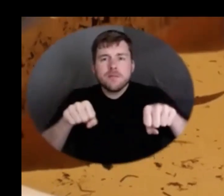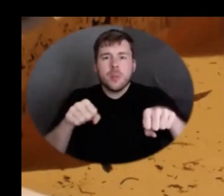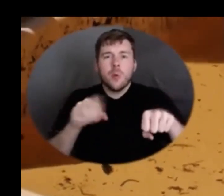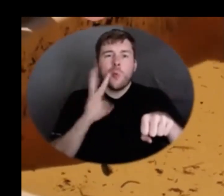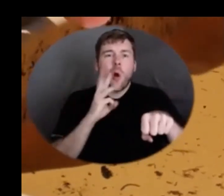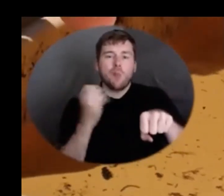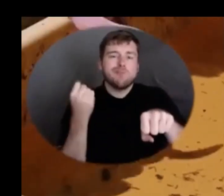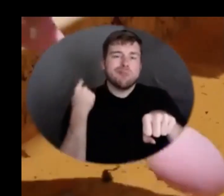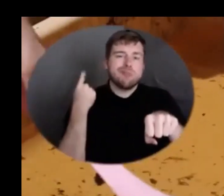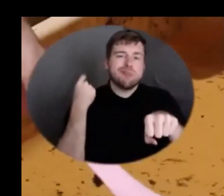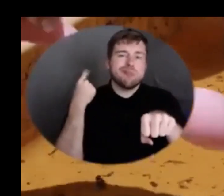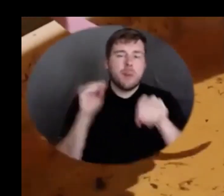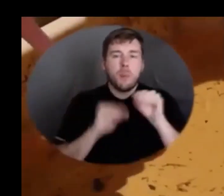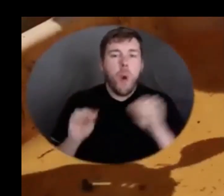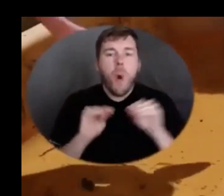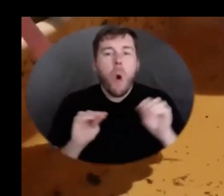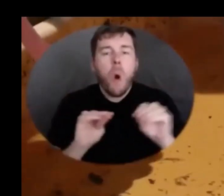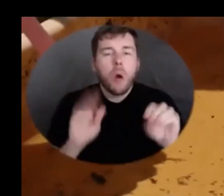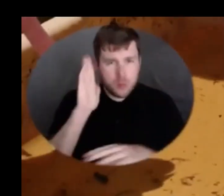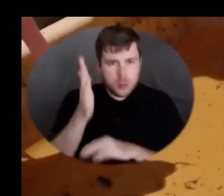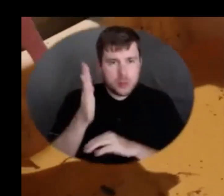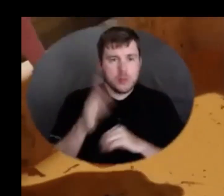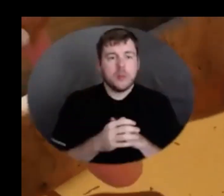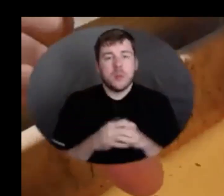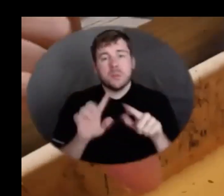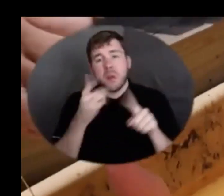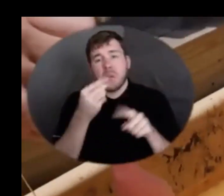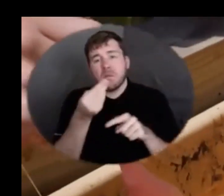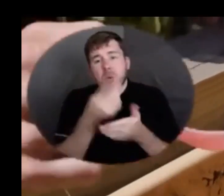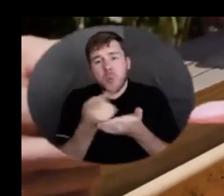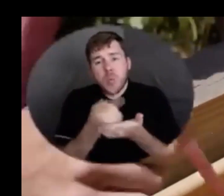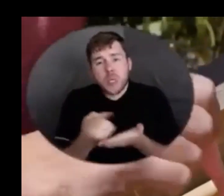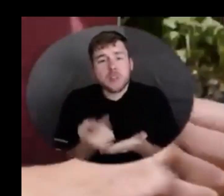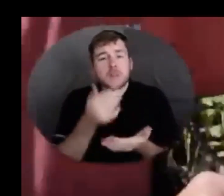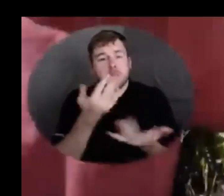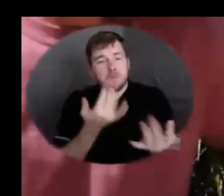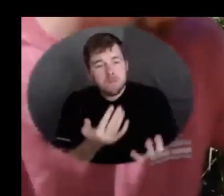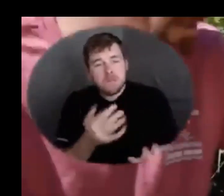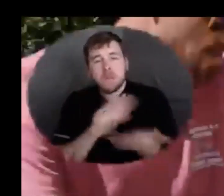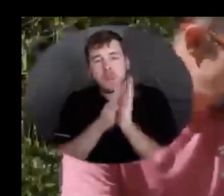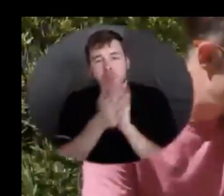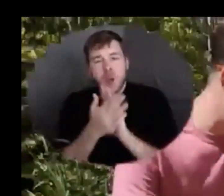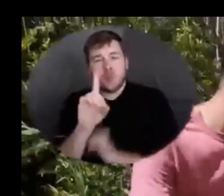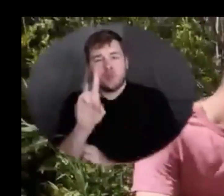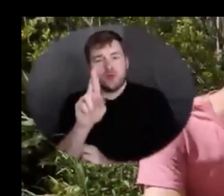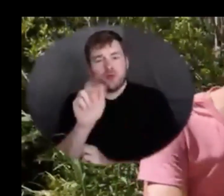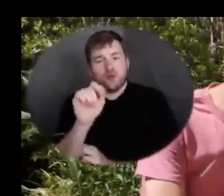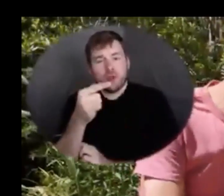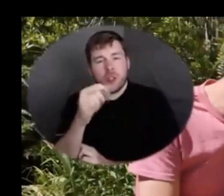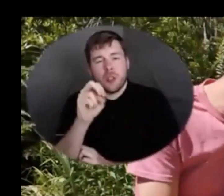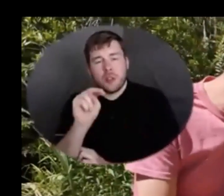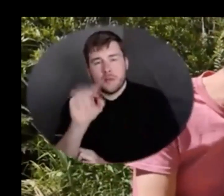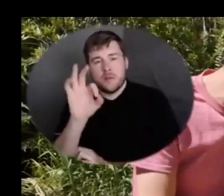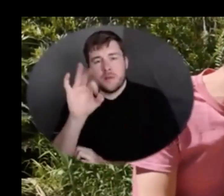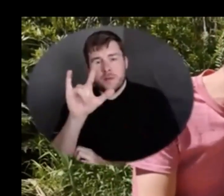cool. So in a couple weeks or however long it takes him, you know, he'll become a dragonfly, and you'll see those out there. This other guy